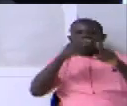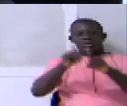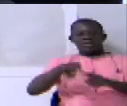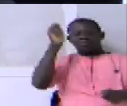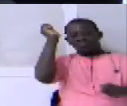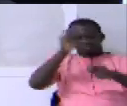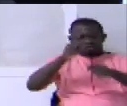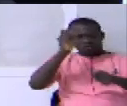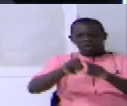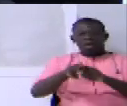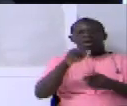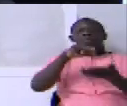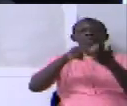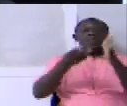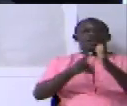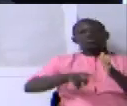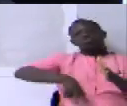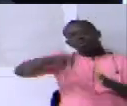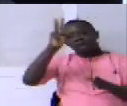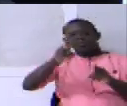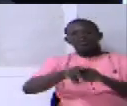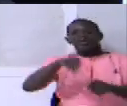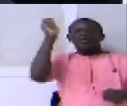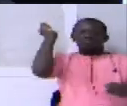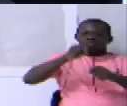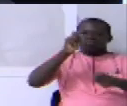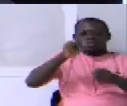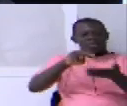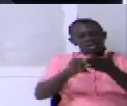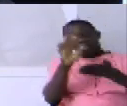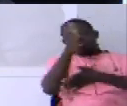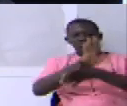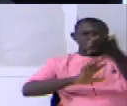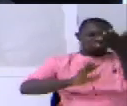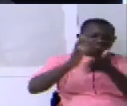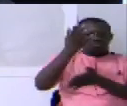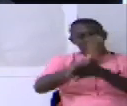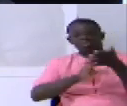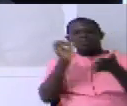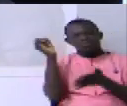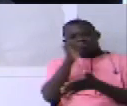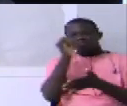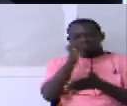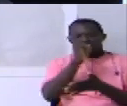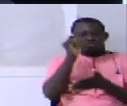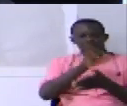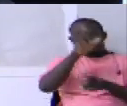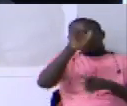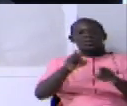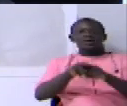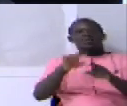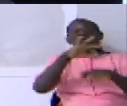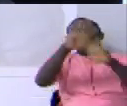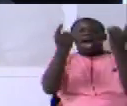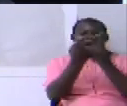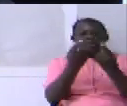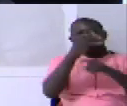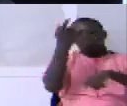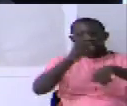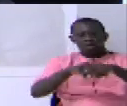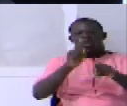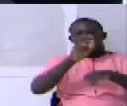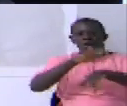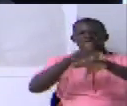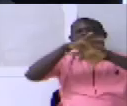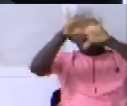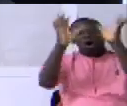a song that everybody sings in the prison. Maybe we would have some musical stuff on this, on all these things,